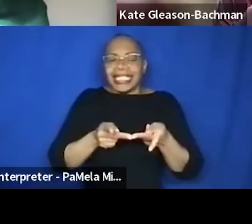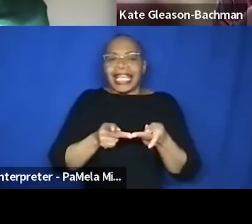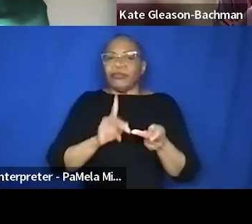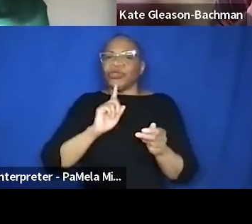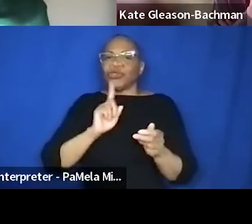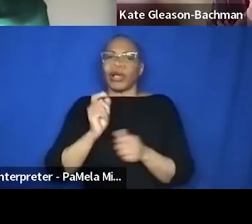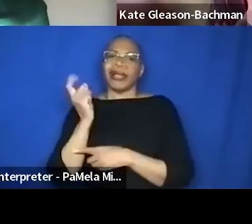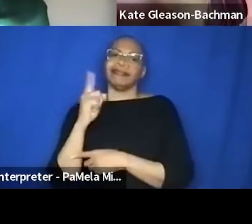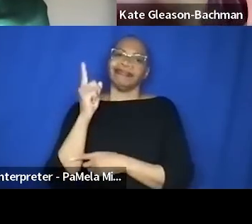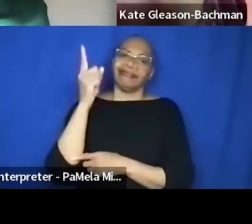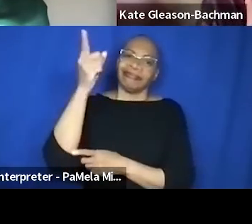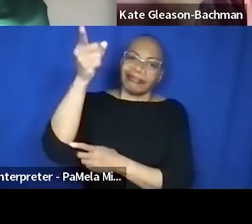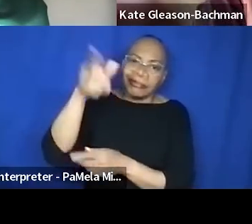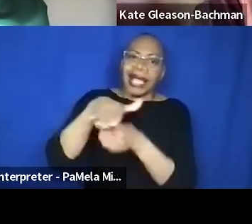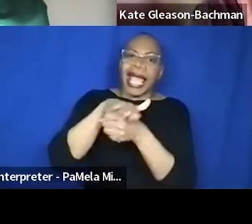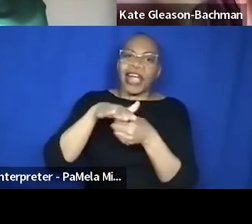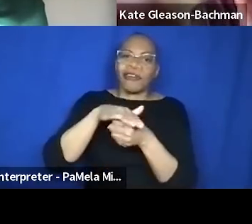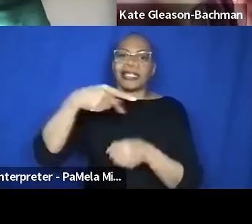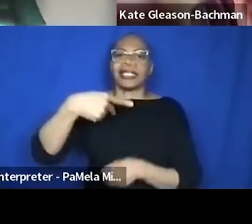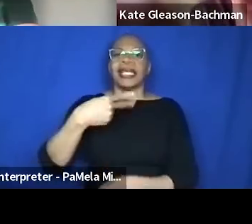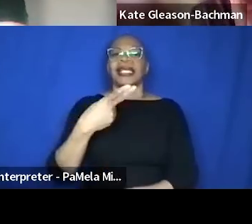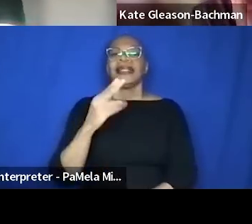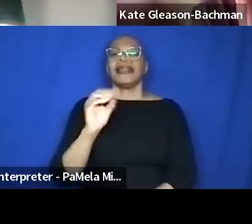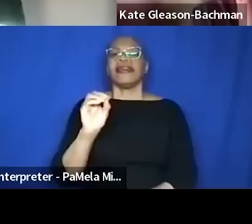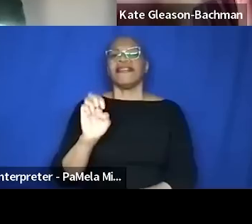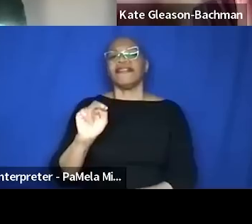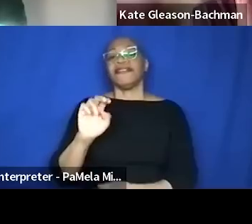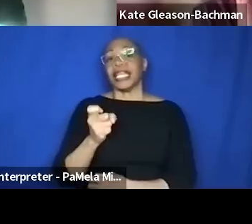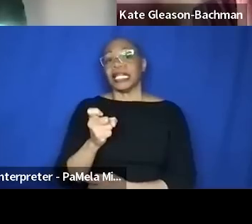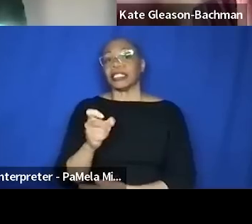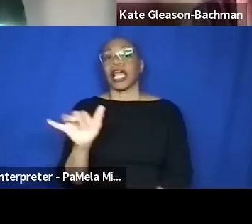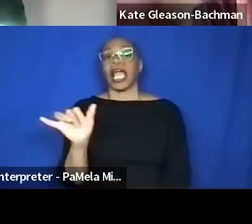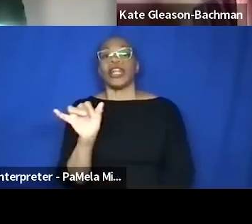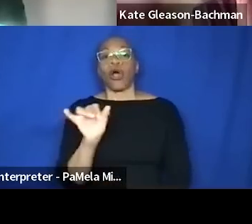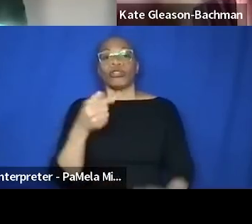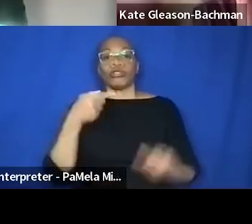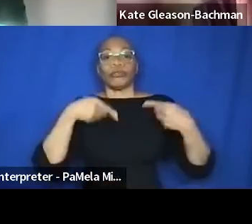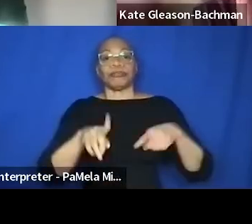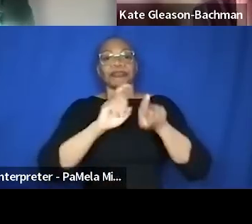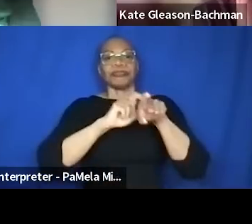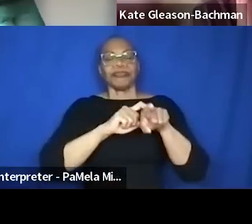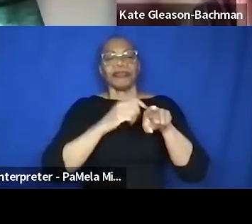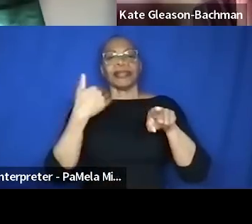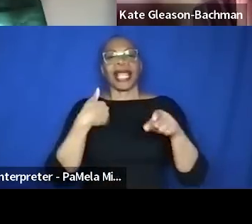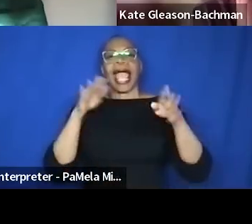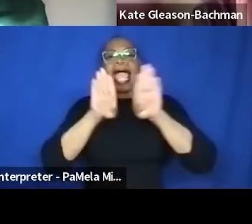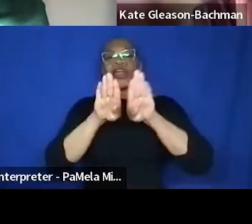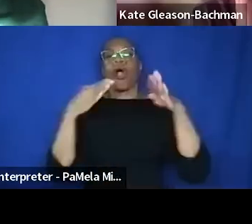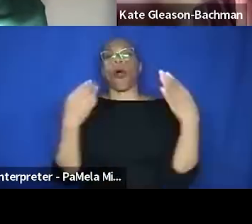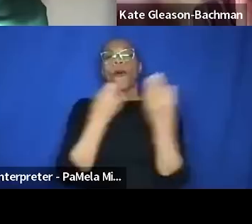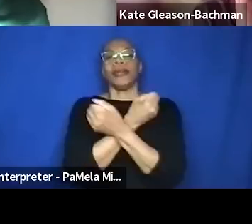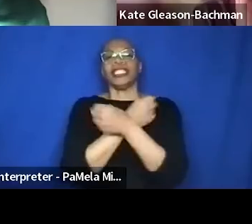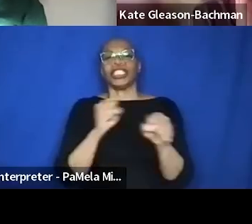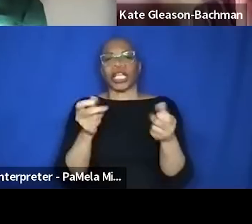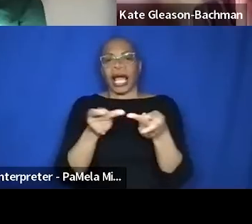of Phoenix. And at the time, there was actually places to take them to. There was open shelter beds. There was money